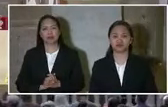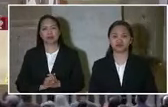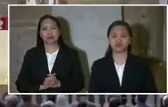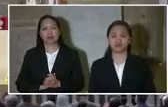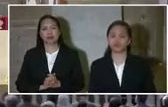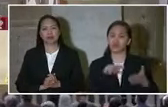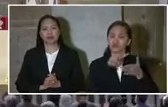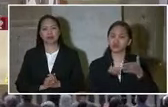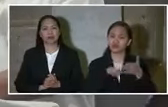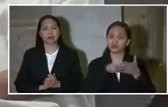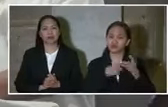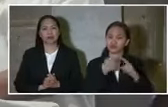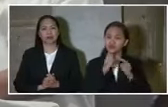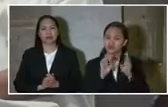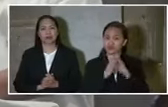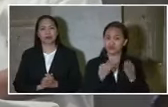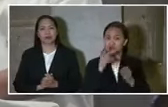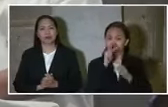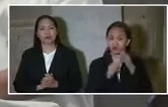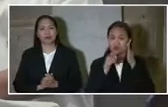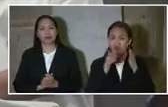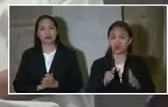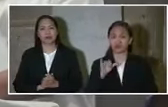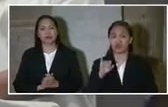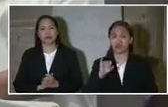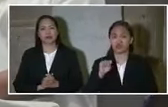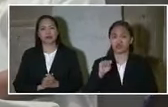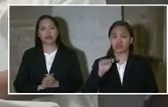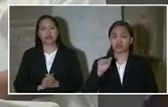A reading from the book of the prophet Isaiah.